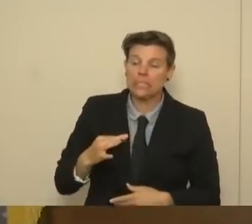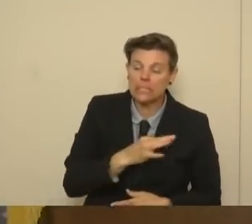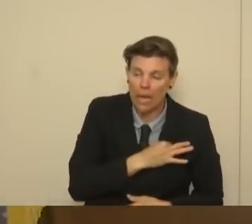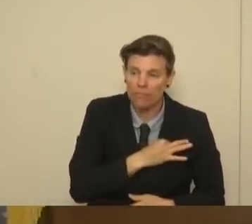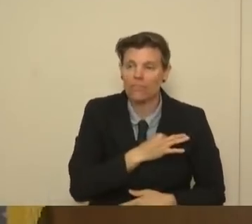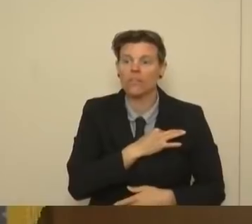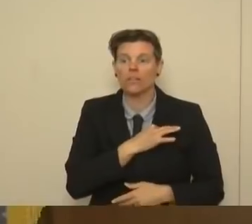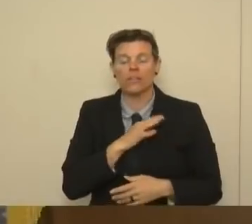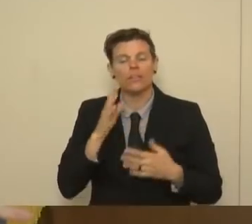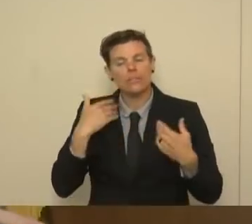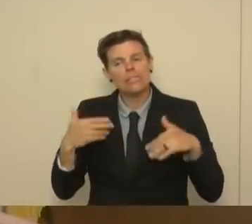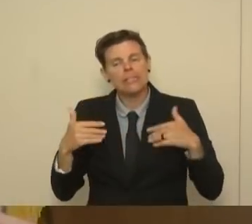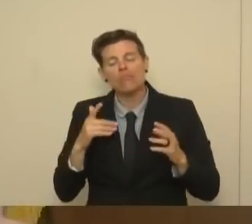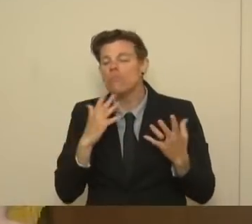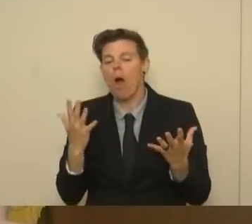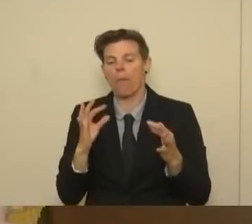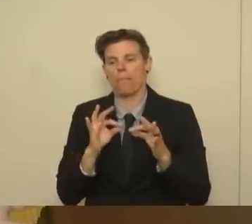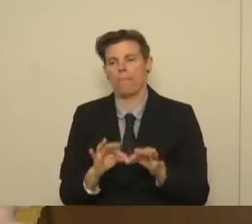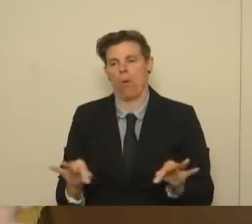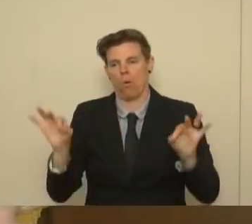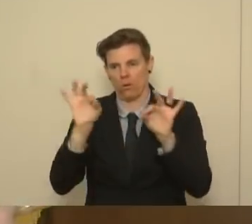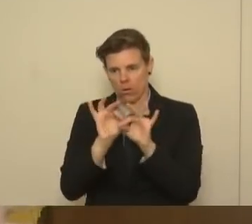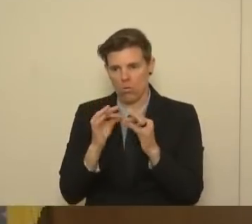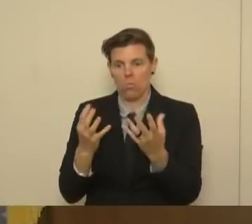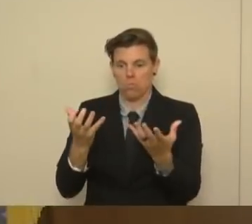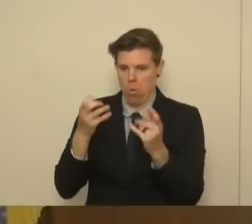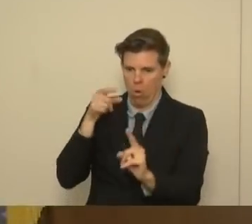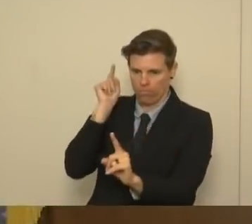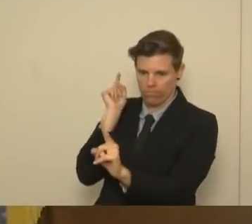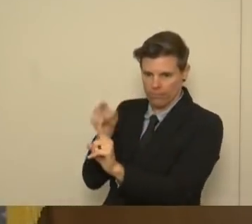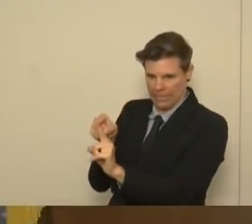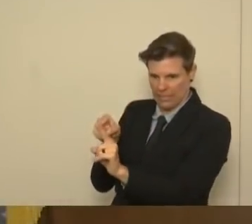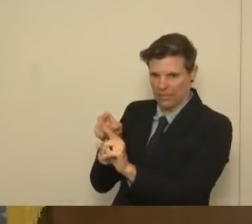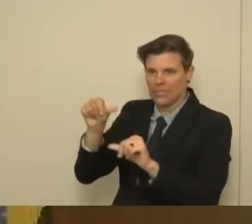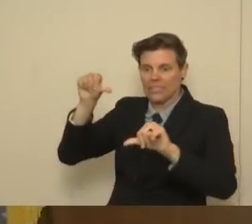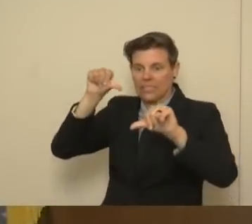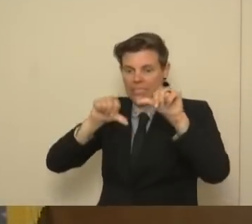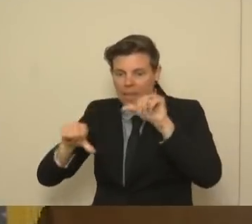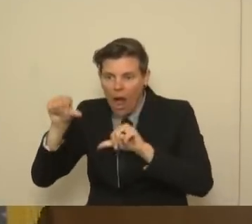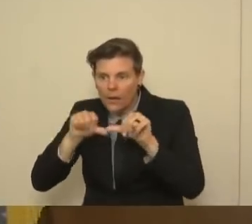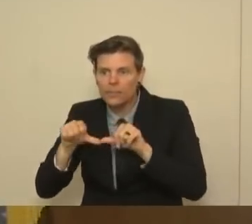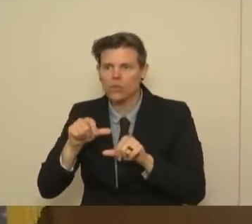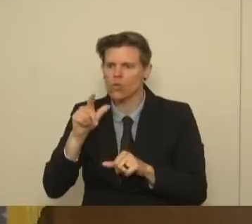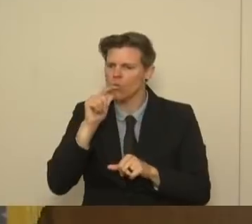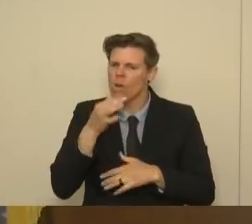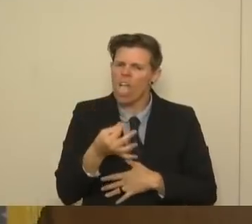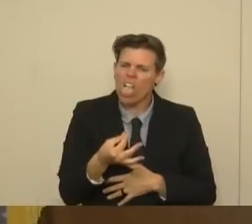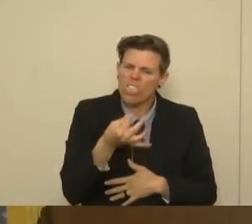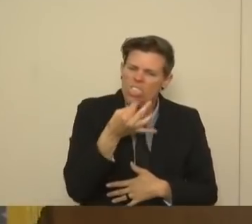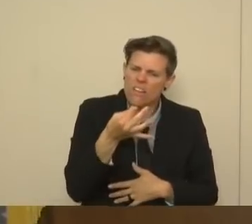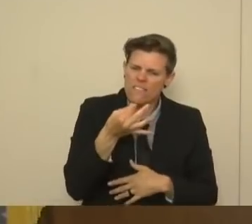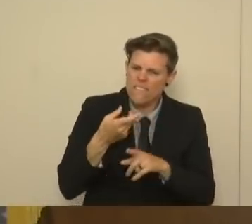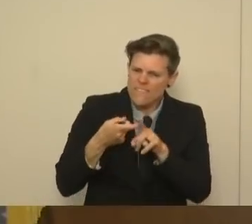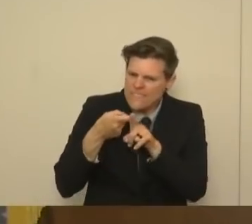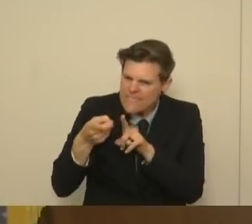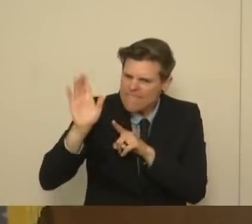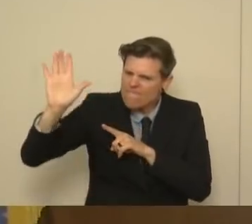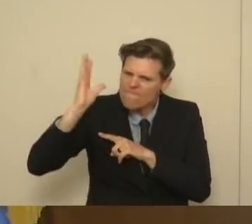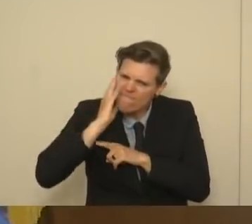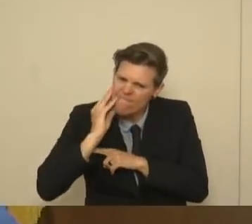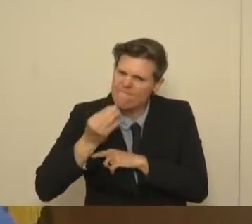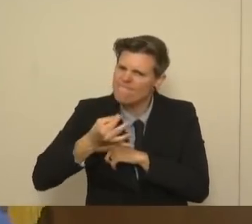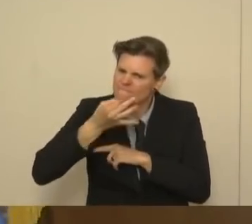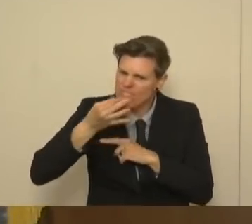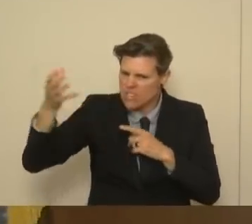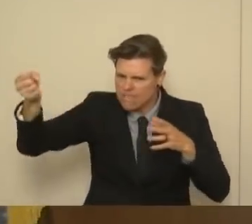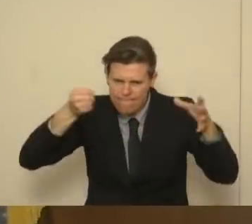science and folks engaged in making those decisions and making sure that we are promoting productive public